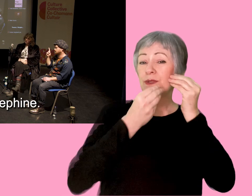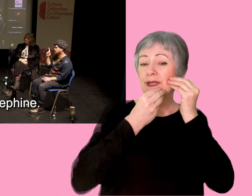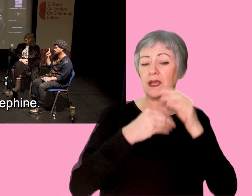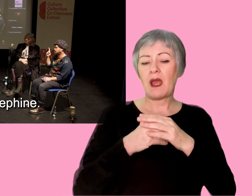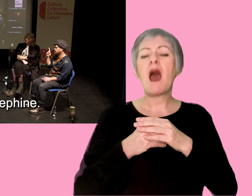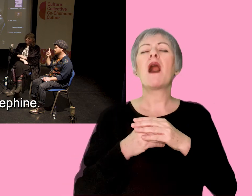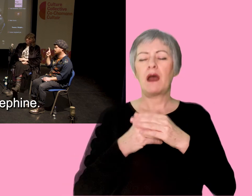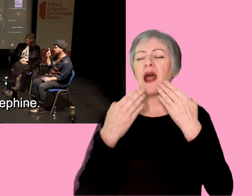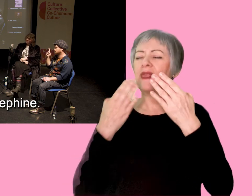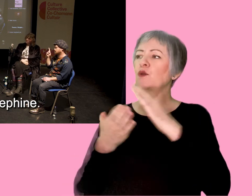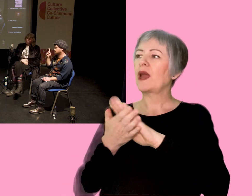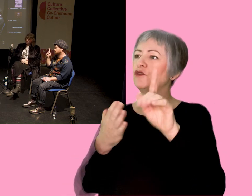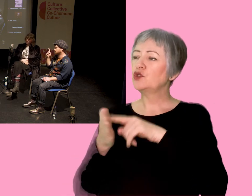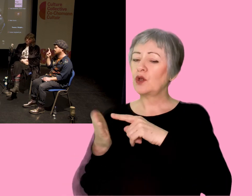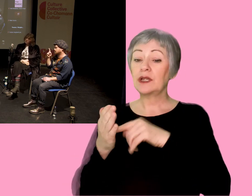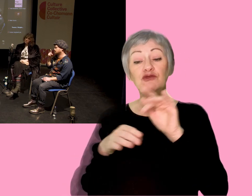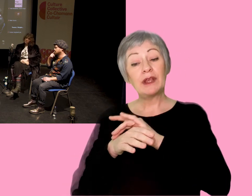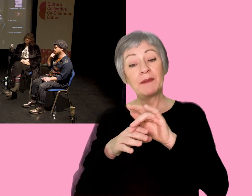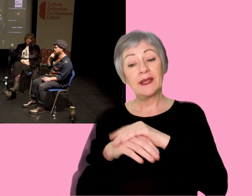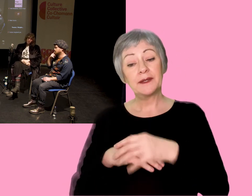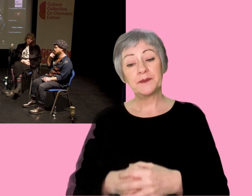Thank you, Harry, Josephine. Jamie?